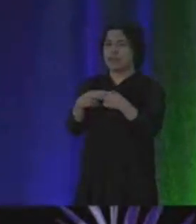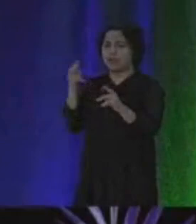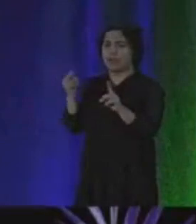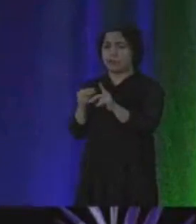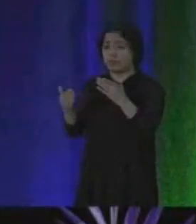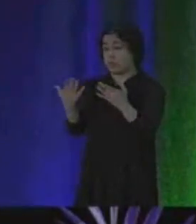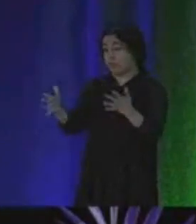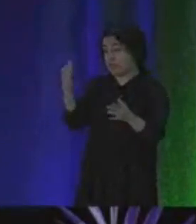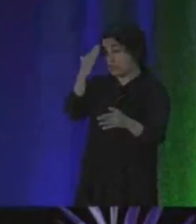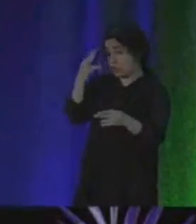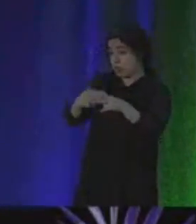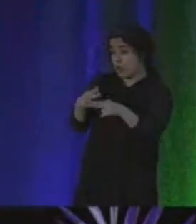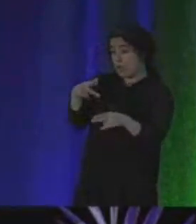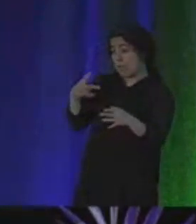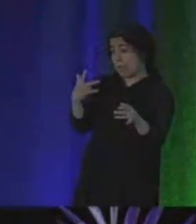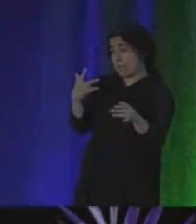PartyKit.